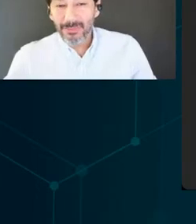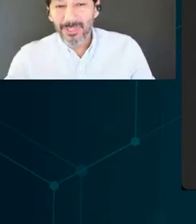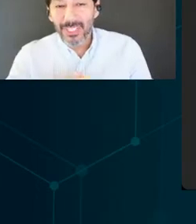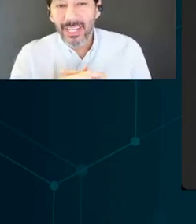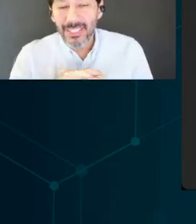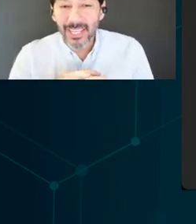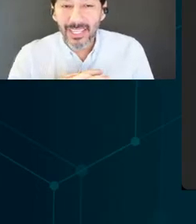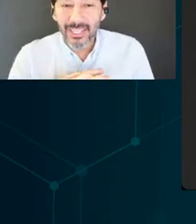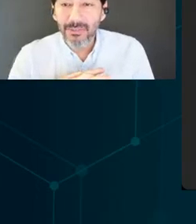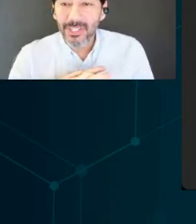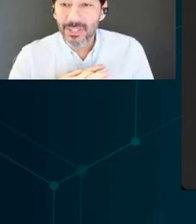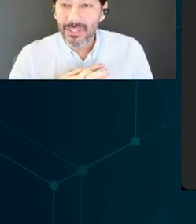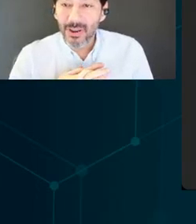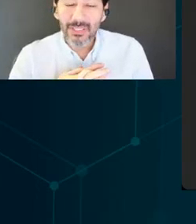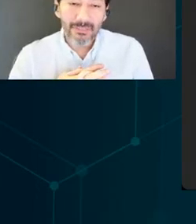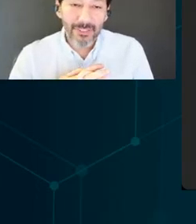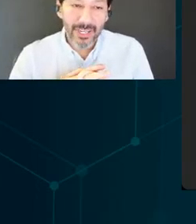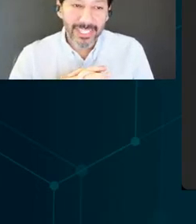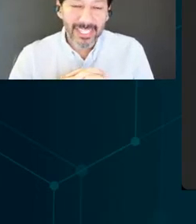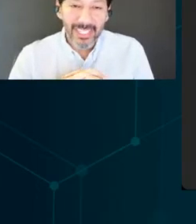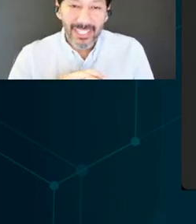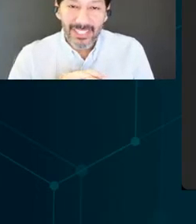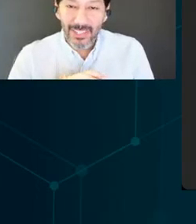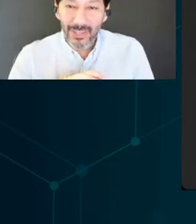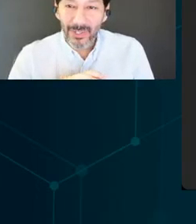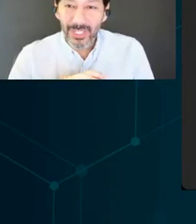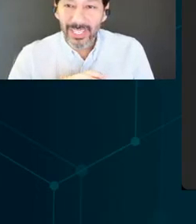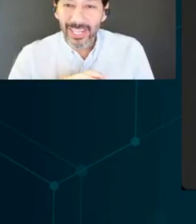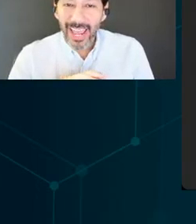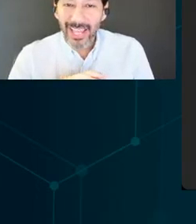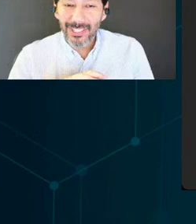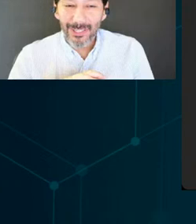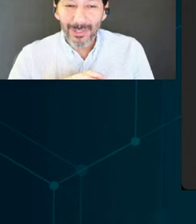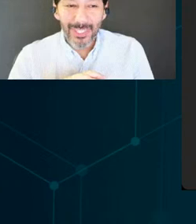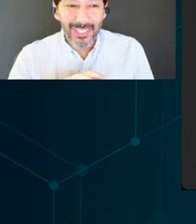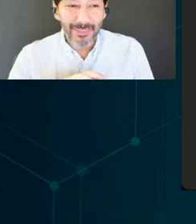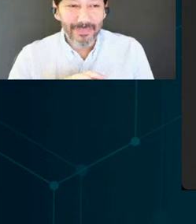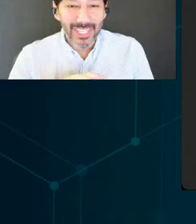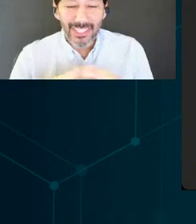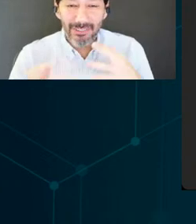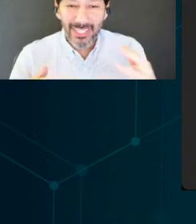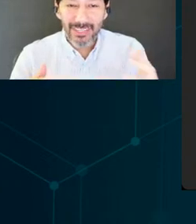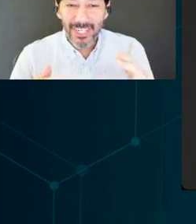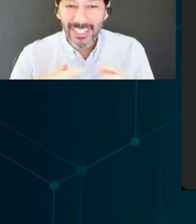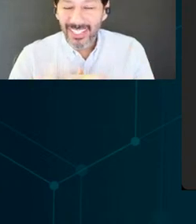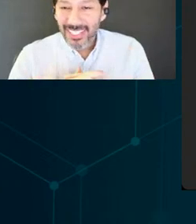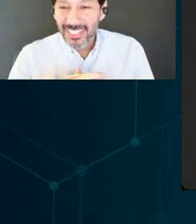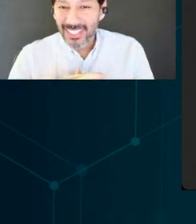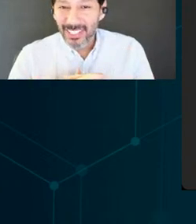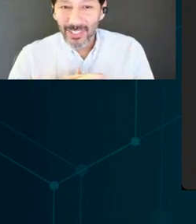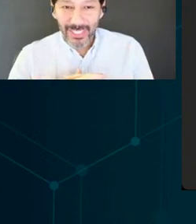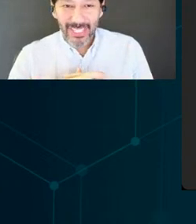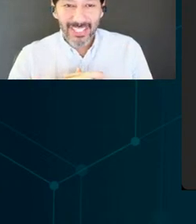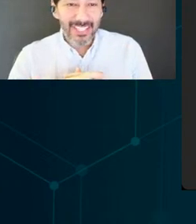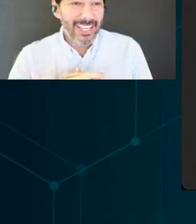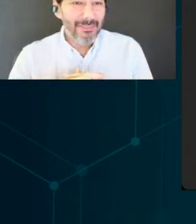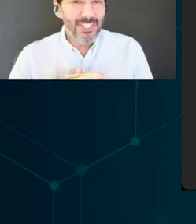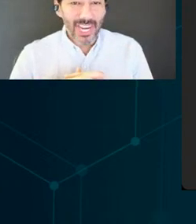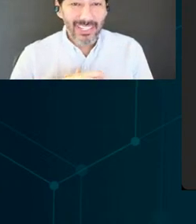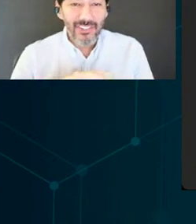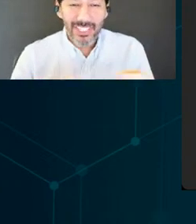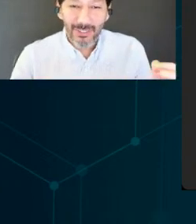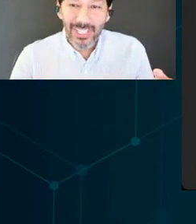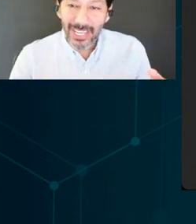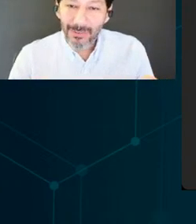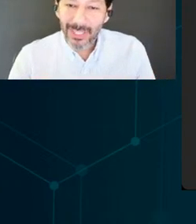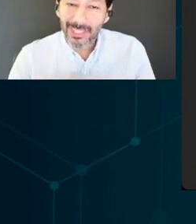quite comfortable at taking questions on the fly. So it adds to the interactivity. It